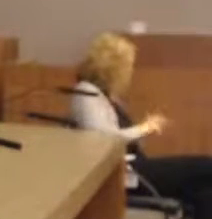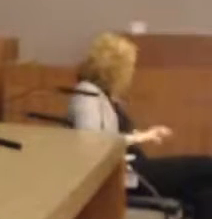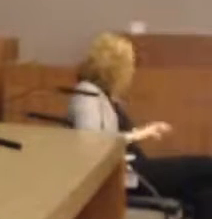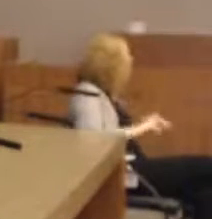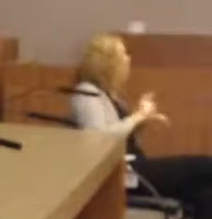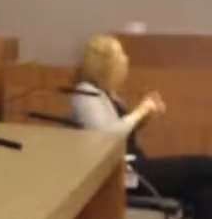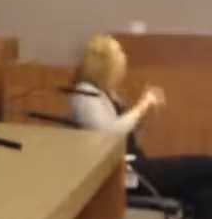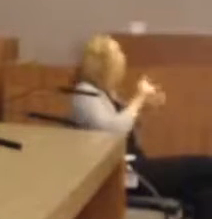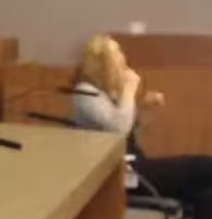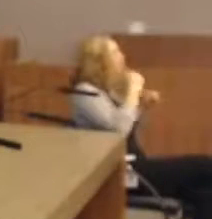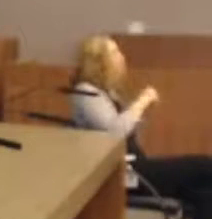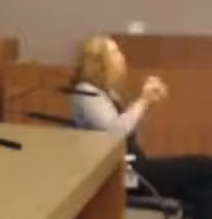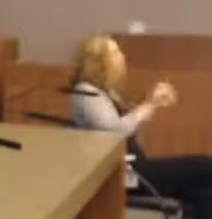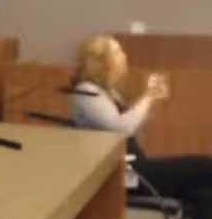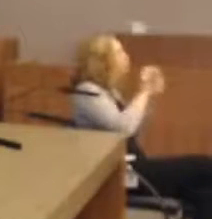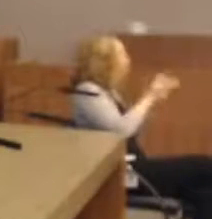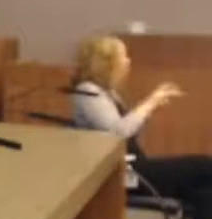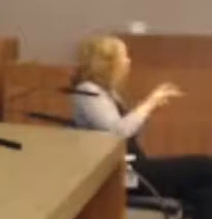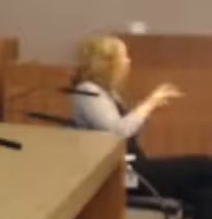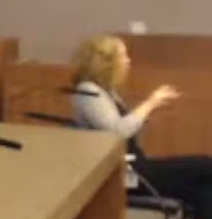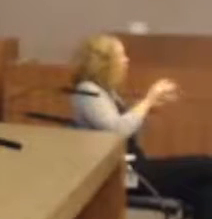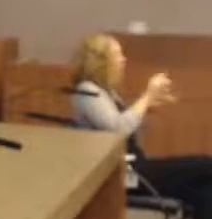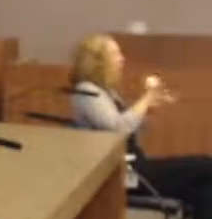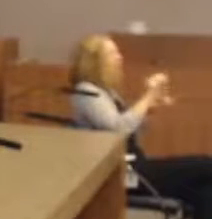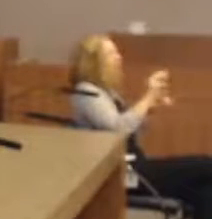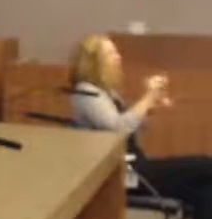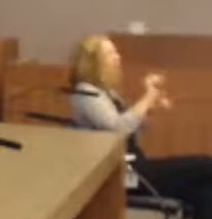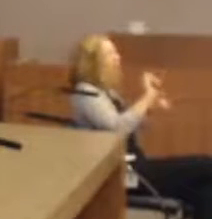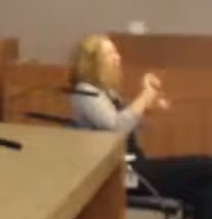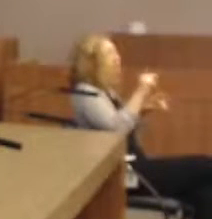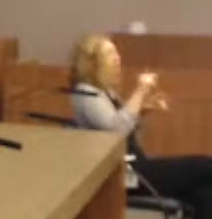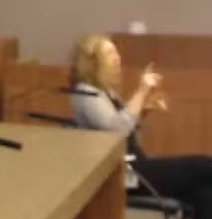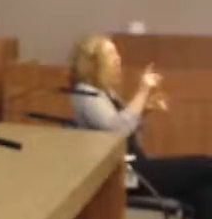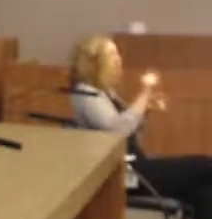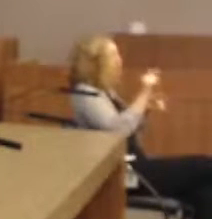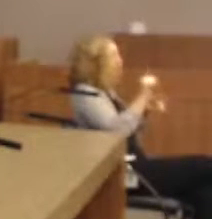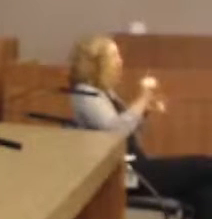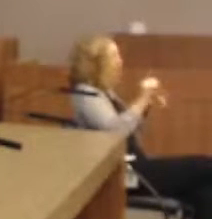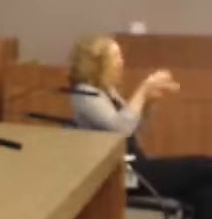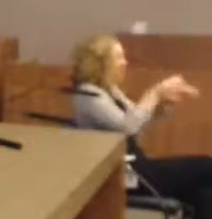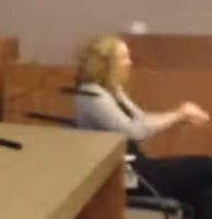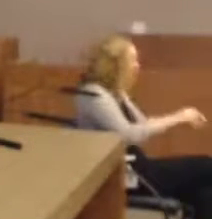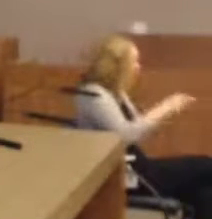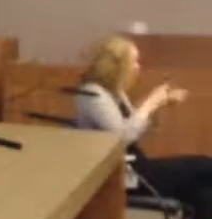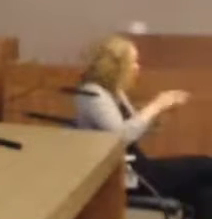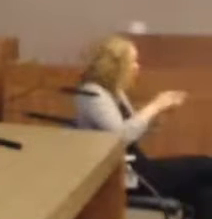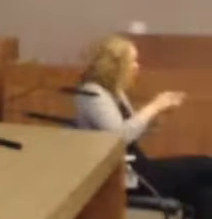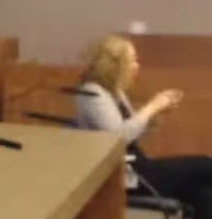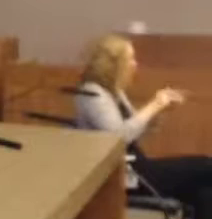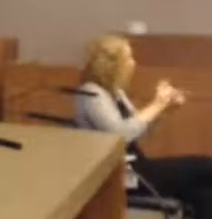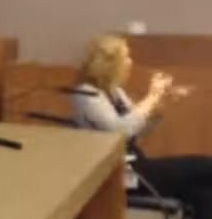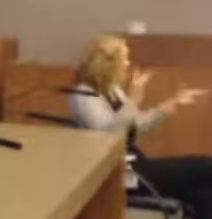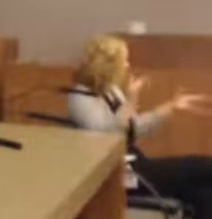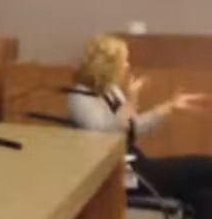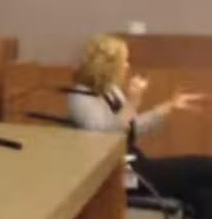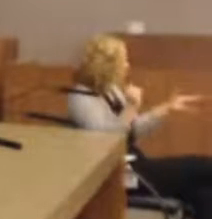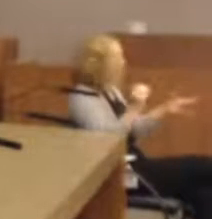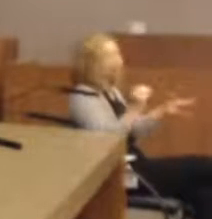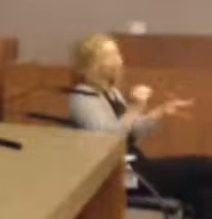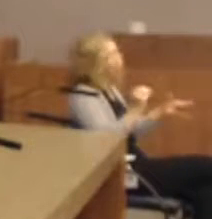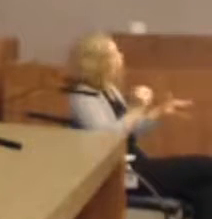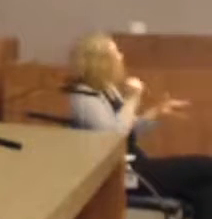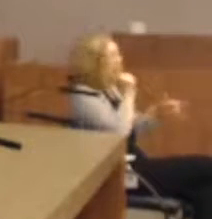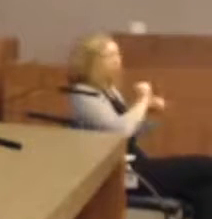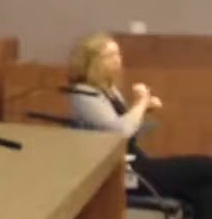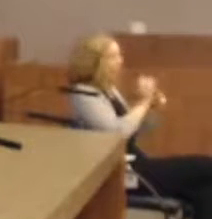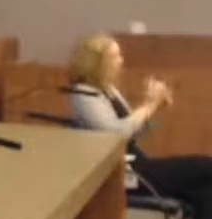the amygdala has taken over and this has disconnected. So those two pieces are not working together like they're working together right now while